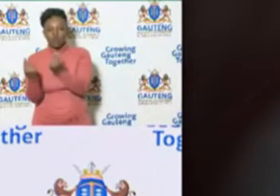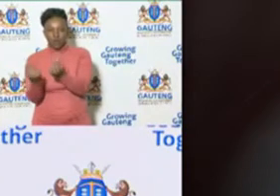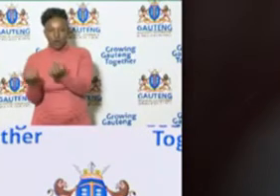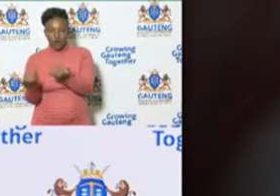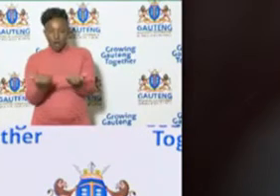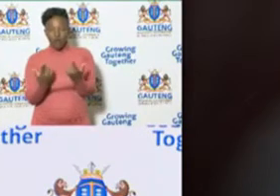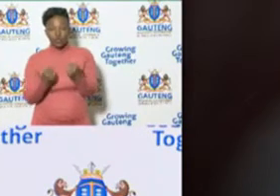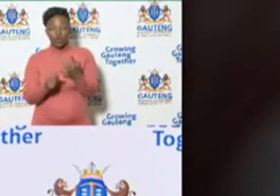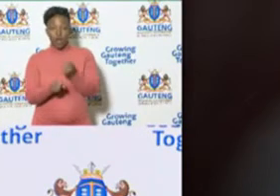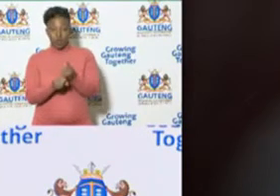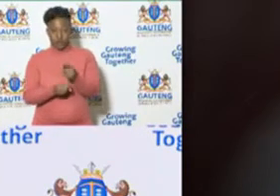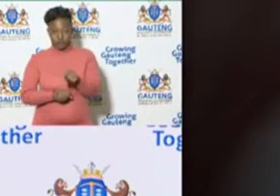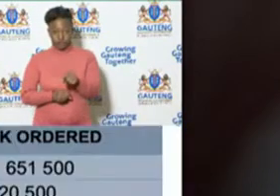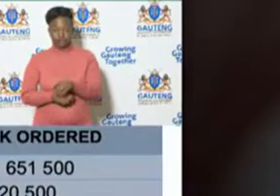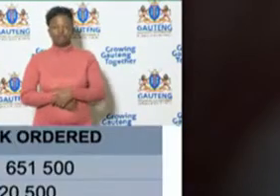Gauteng province.